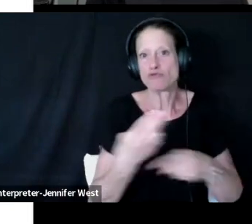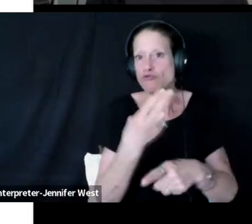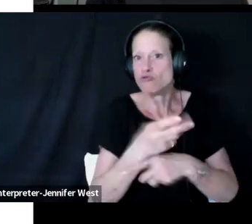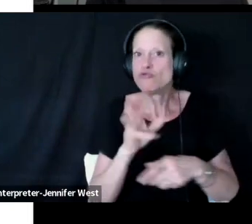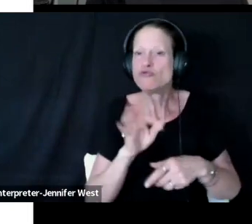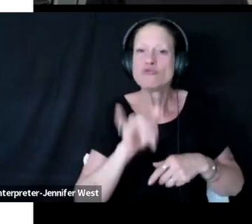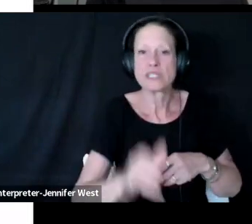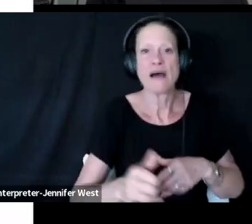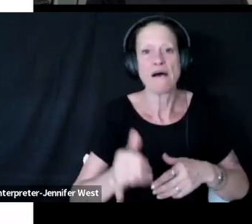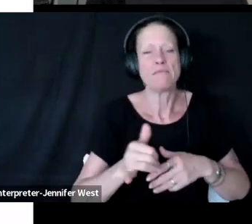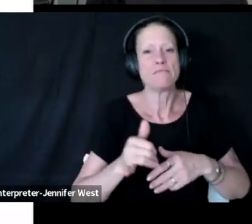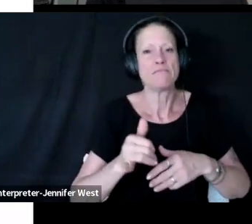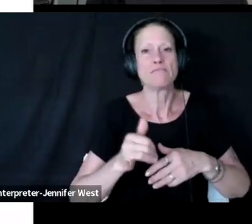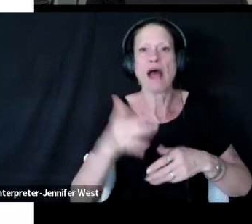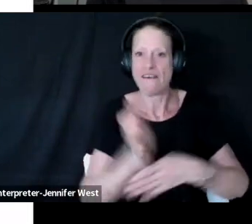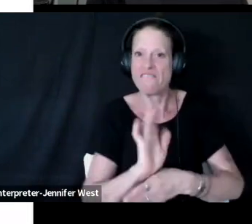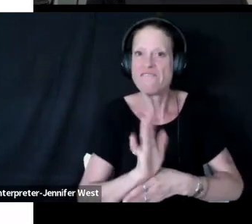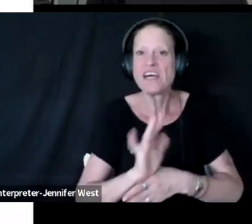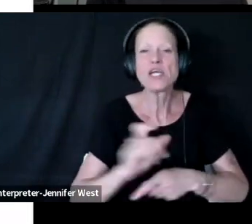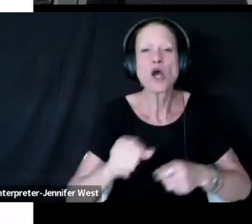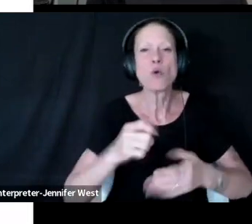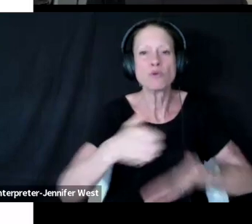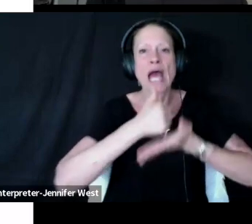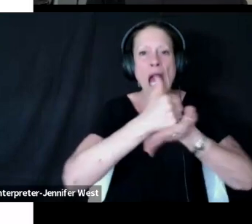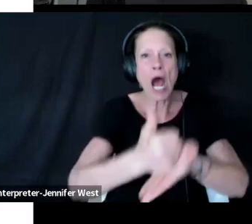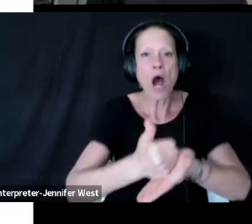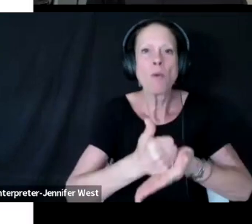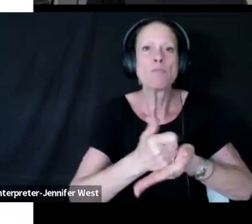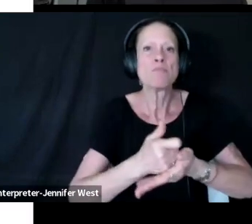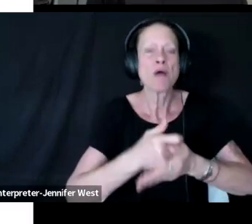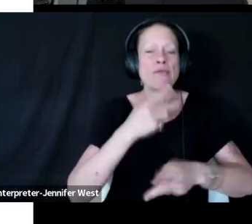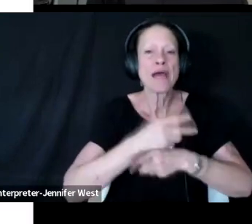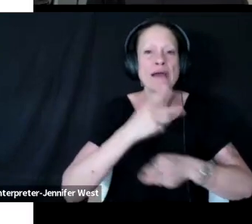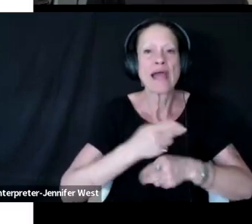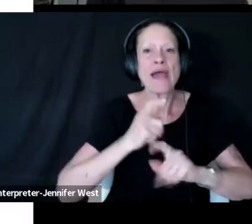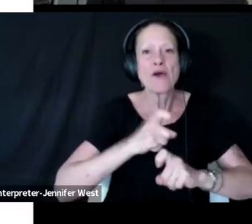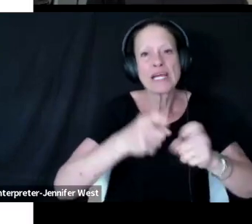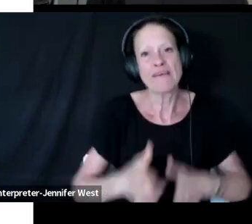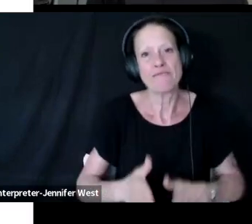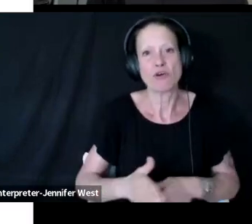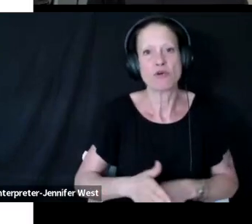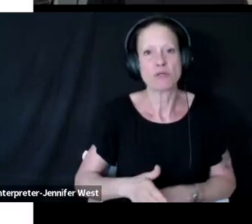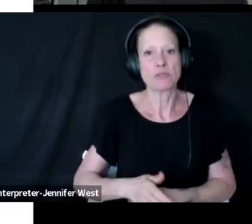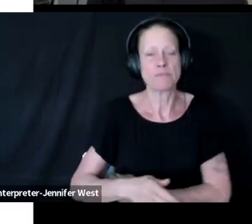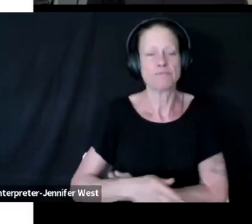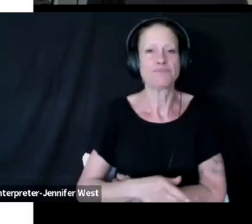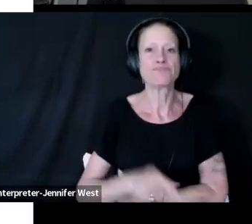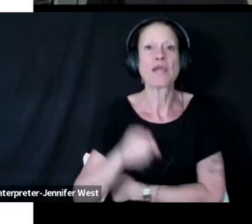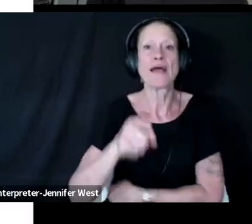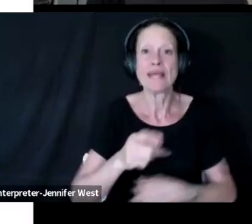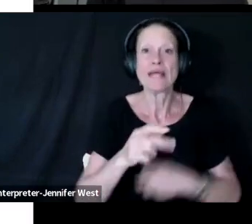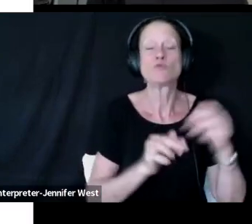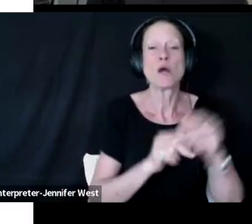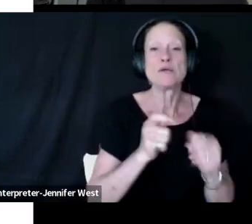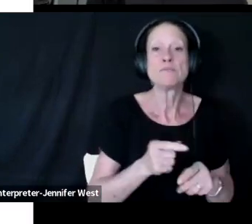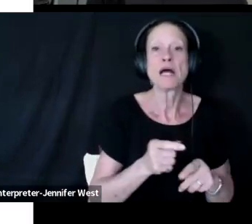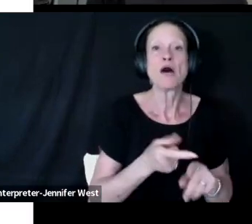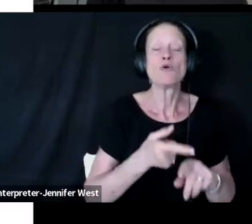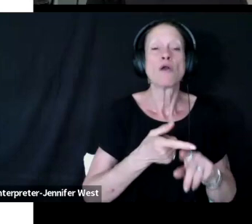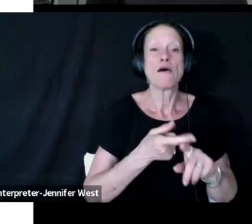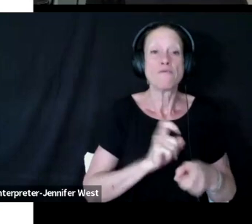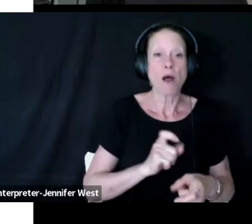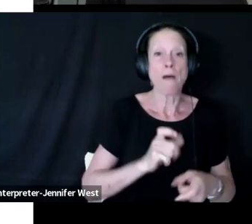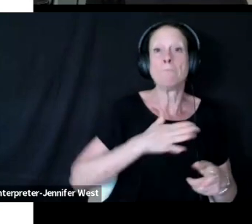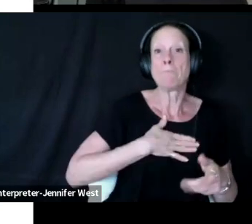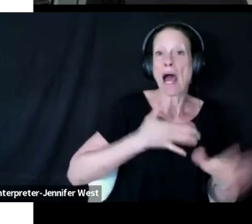that the Danny plan really was built for families by families. And what I mean by that